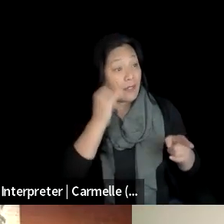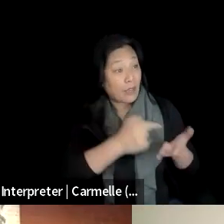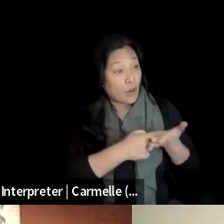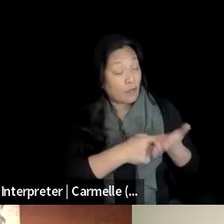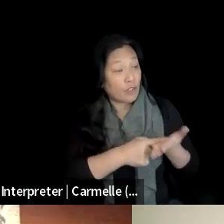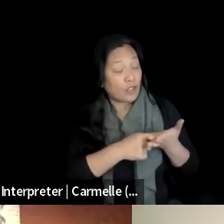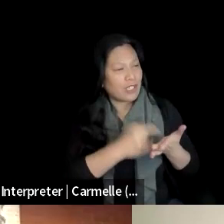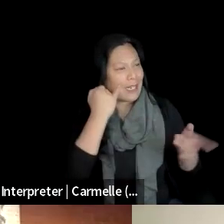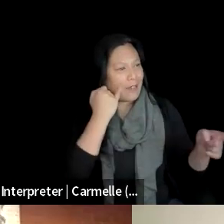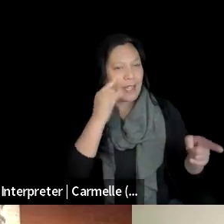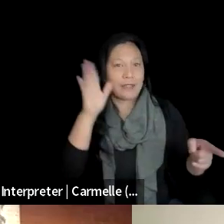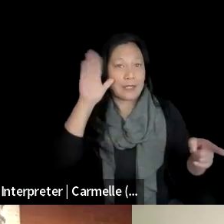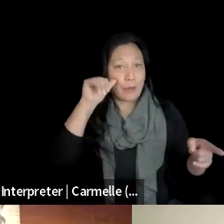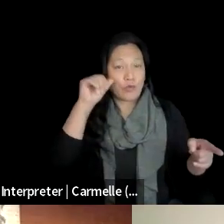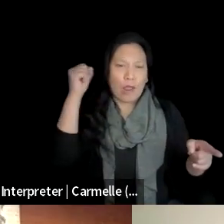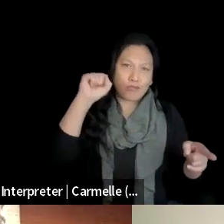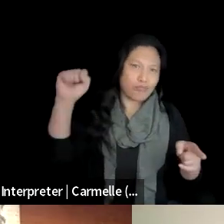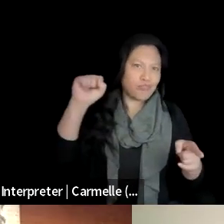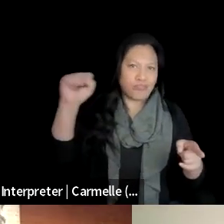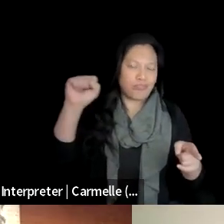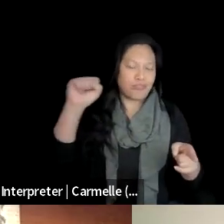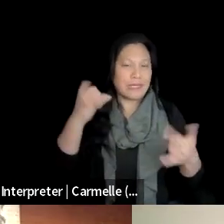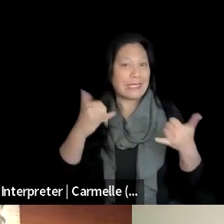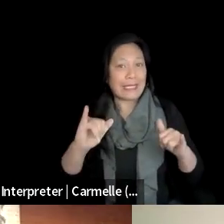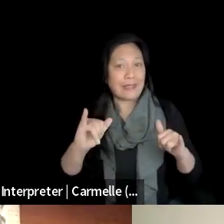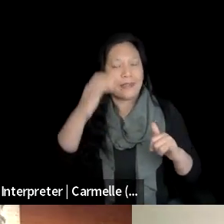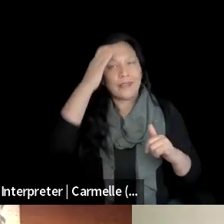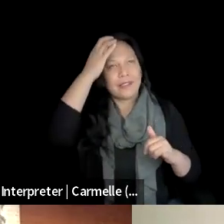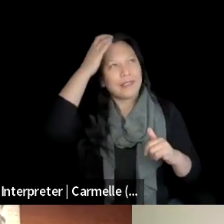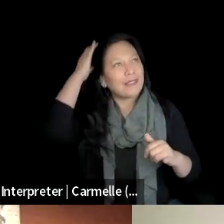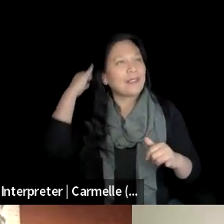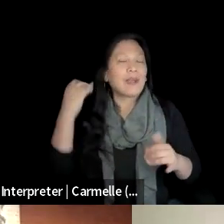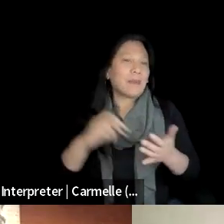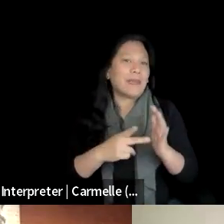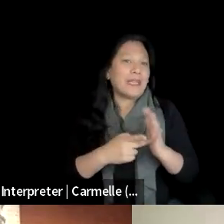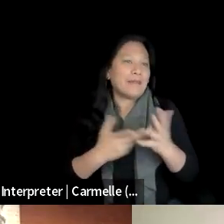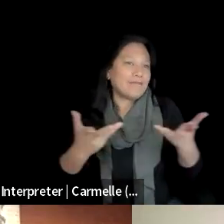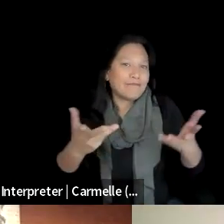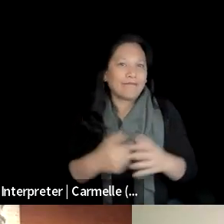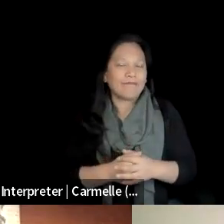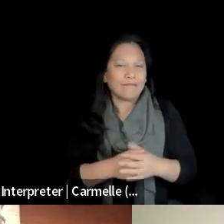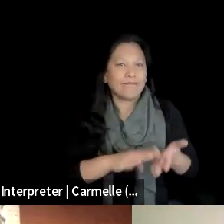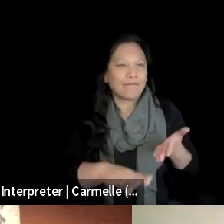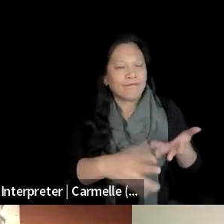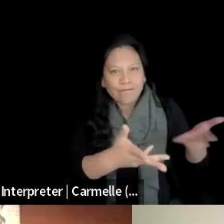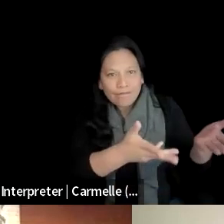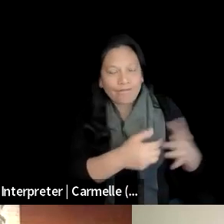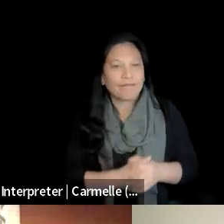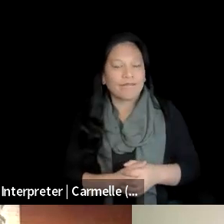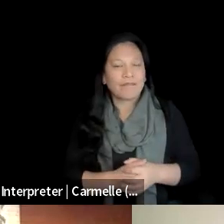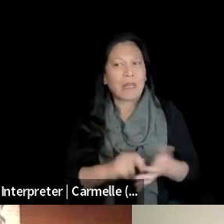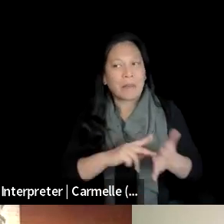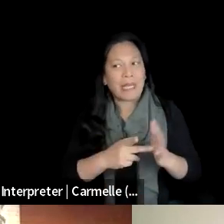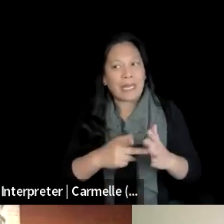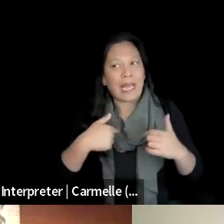nope, you know, then we have to part ways. Then I need to do the courageous